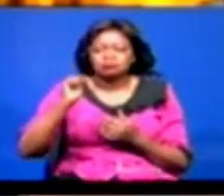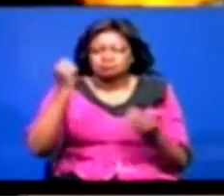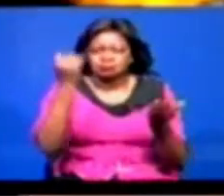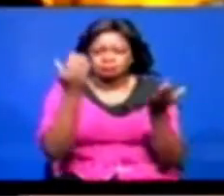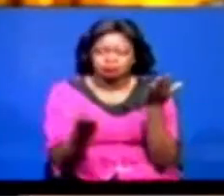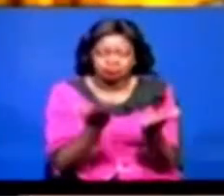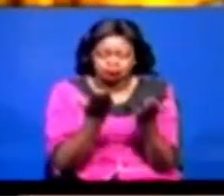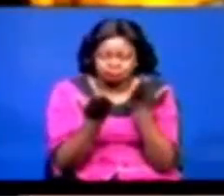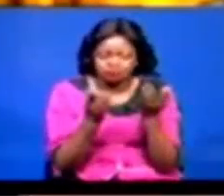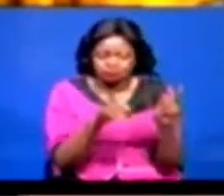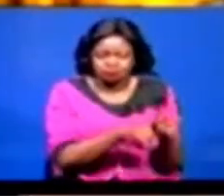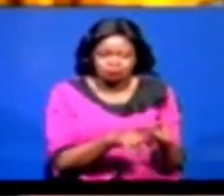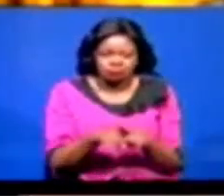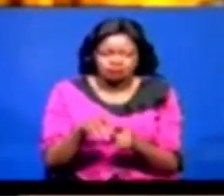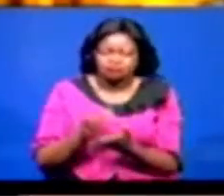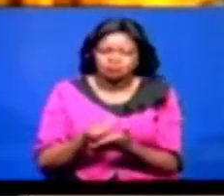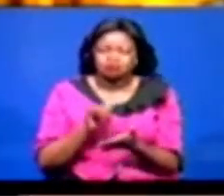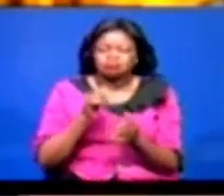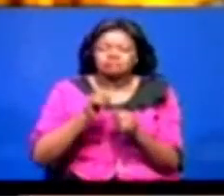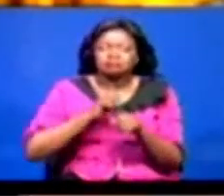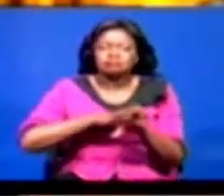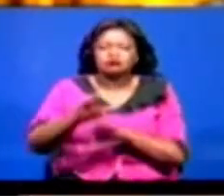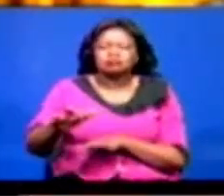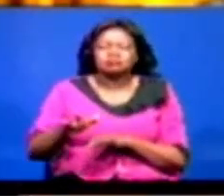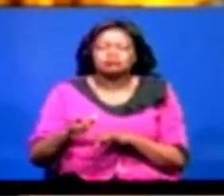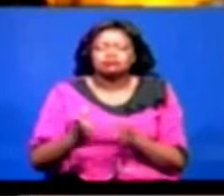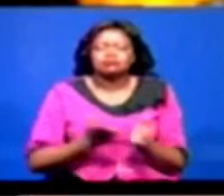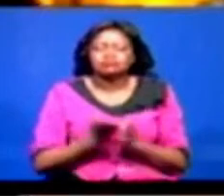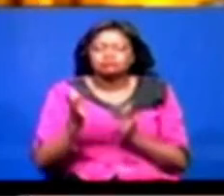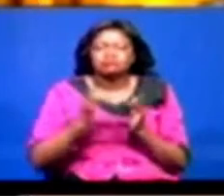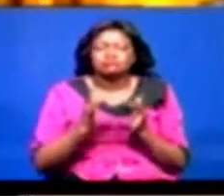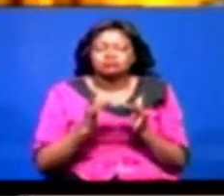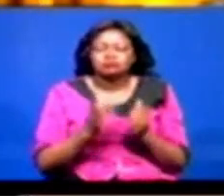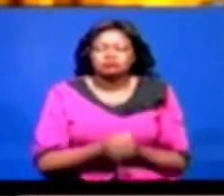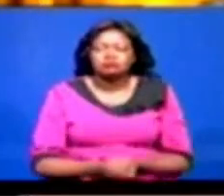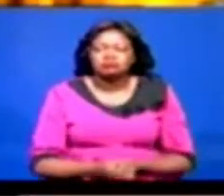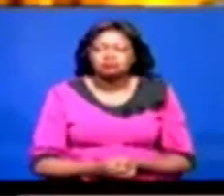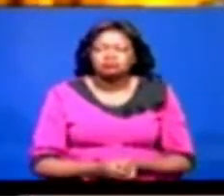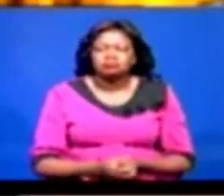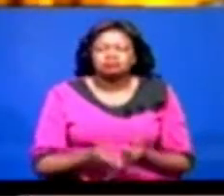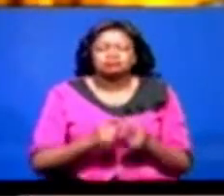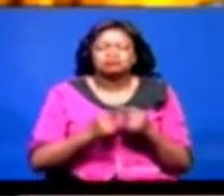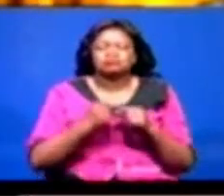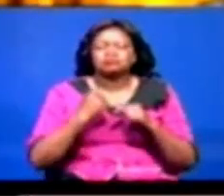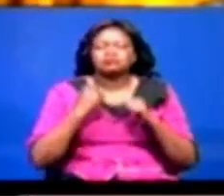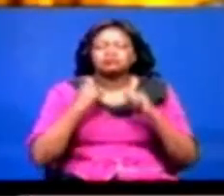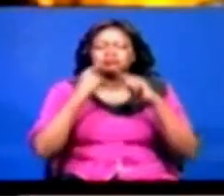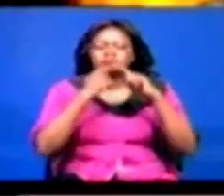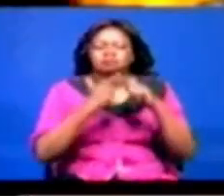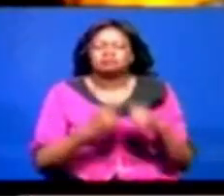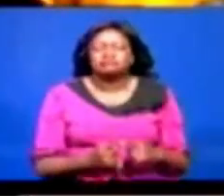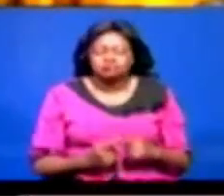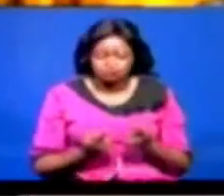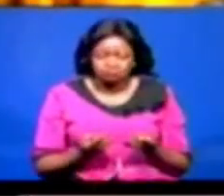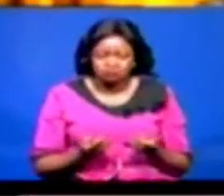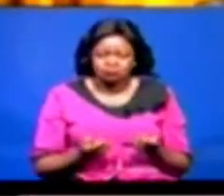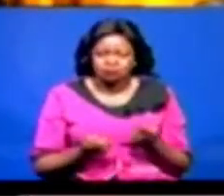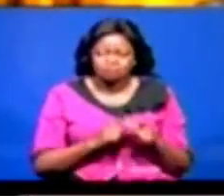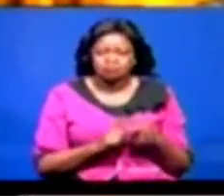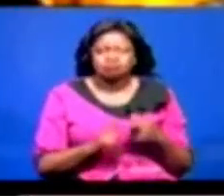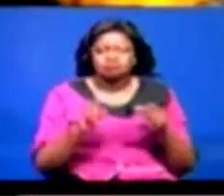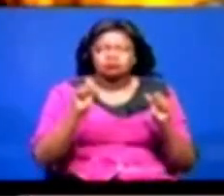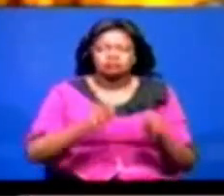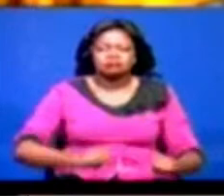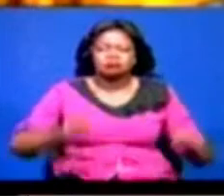same as that which was transmitted electronically. Then add up the numbers. And then the chairperson